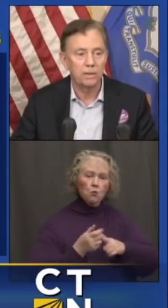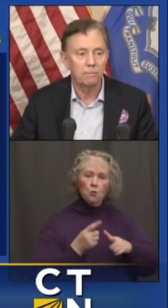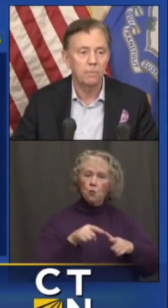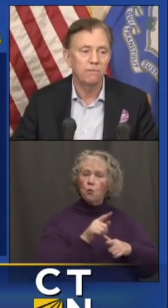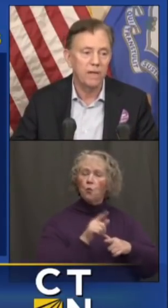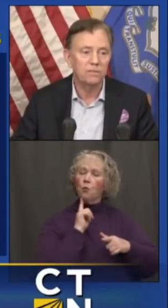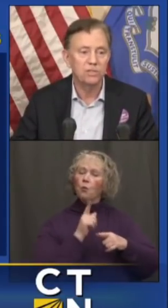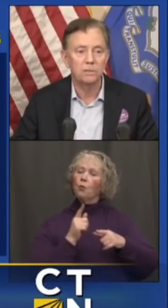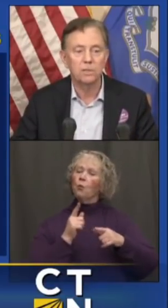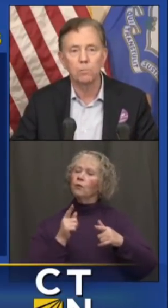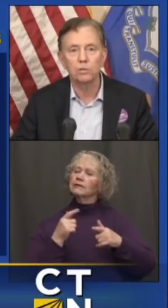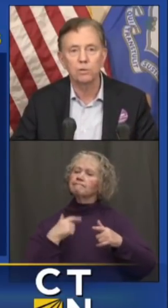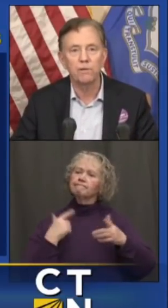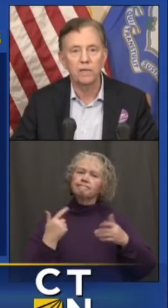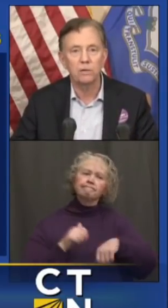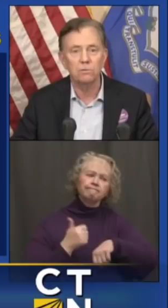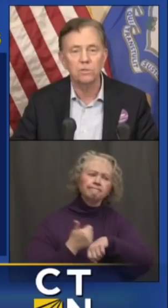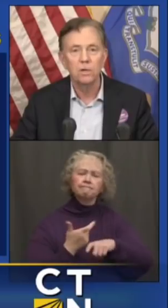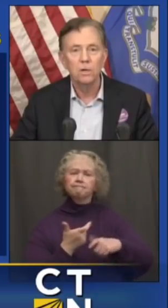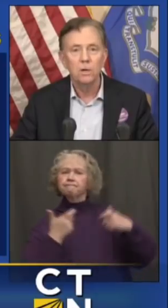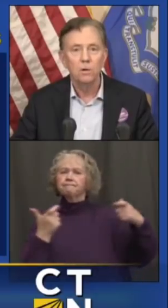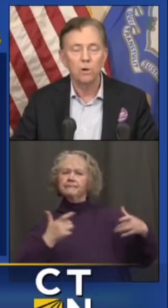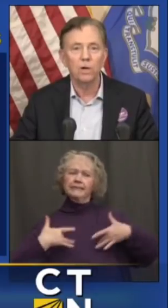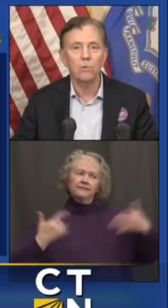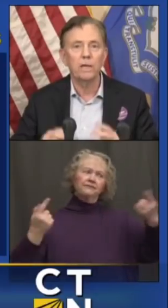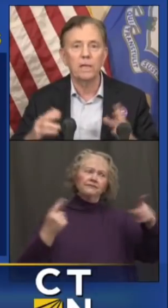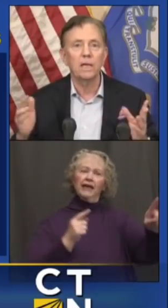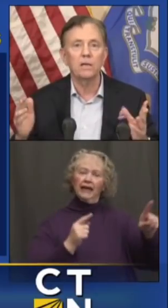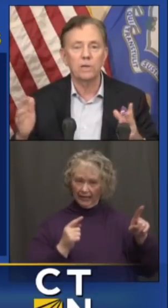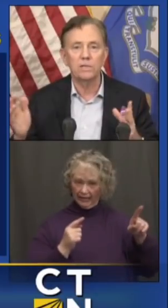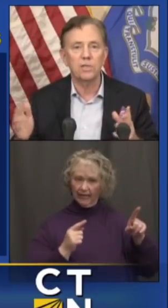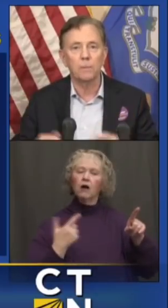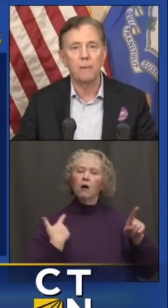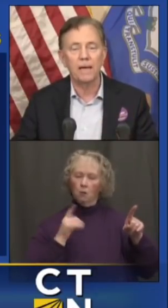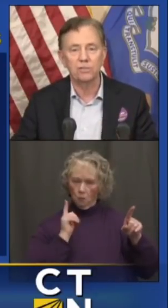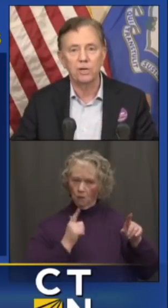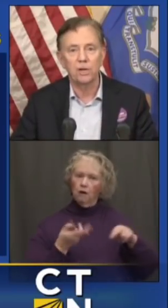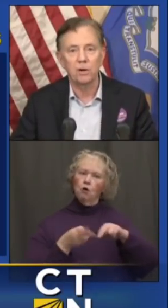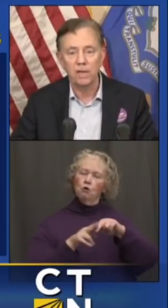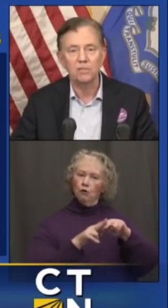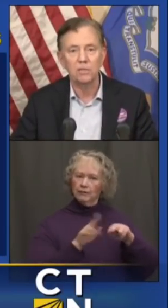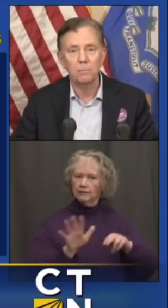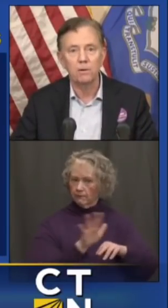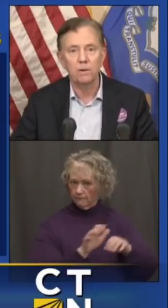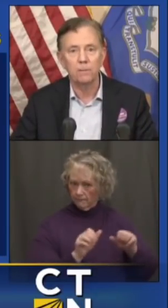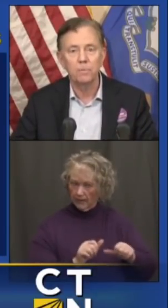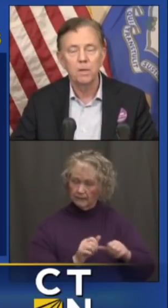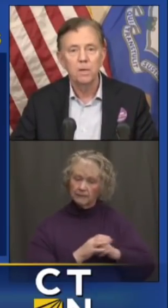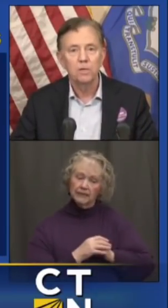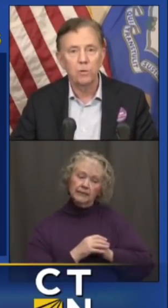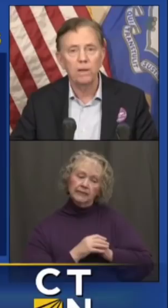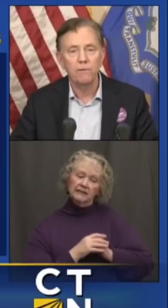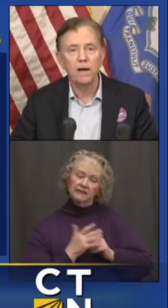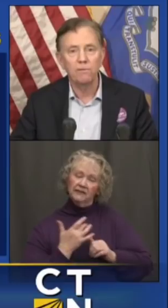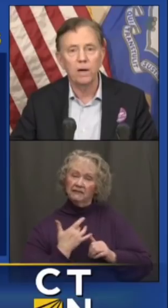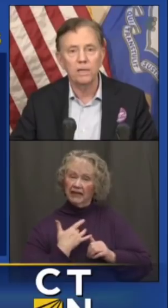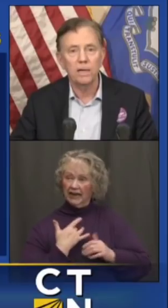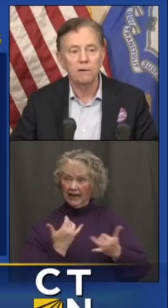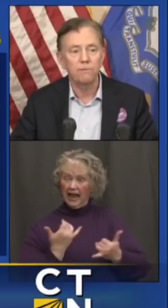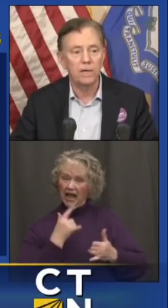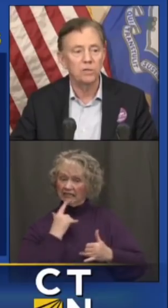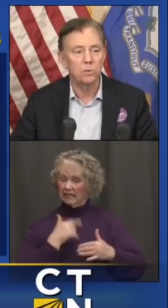create events at commercial venues, we're going to greatly increase the capacity there. I think it's about 25